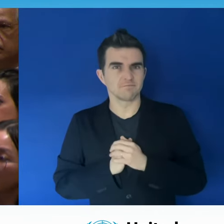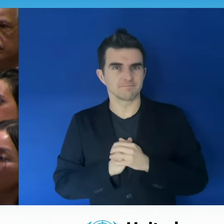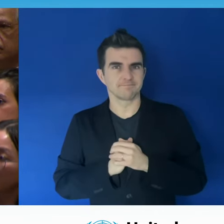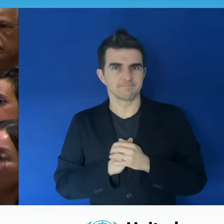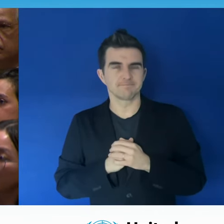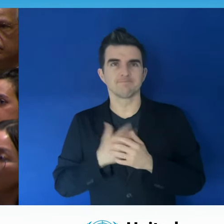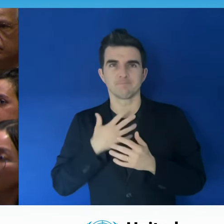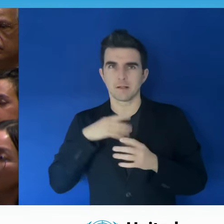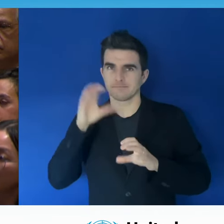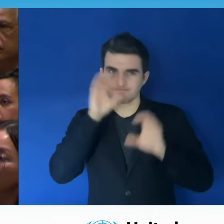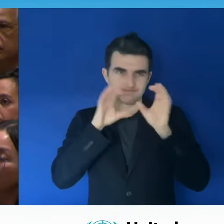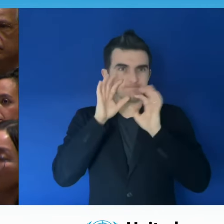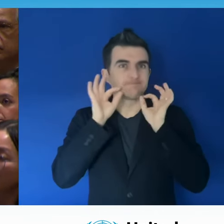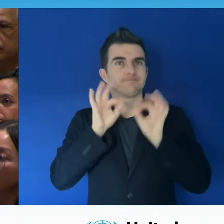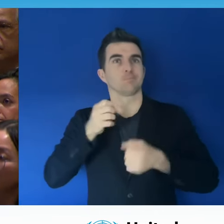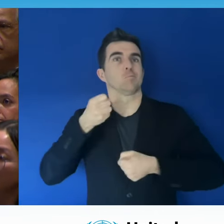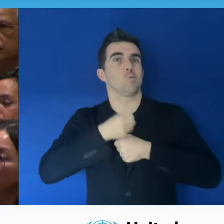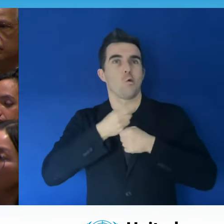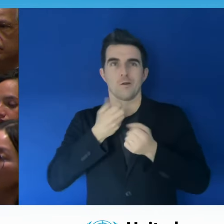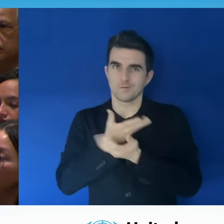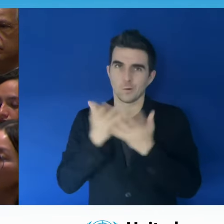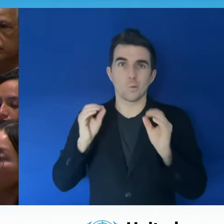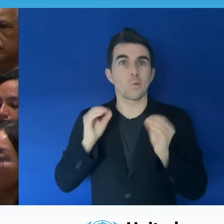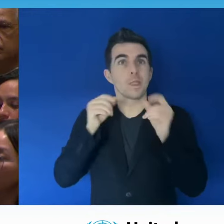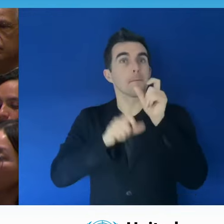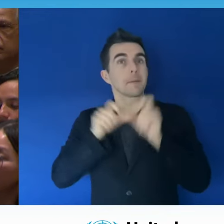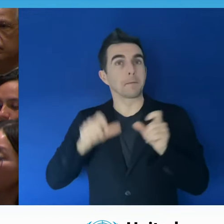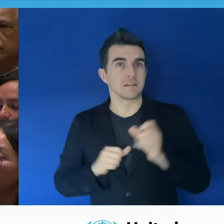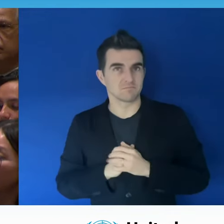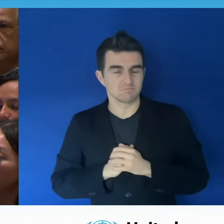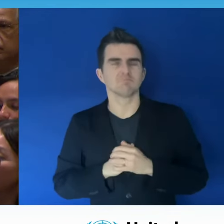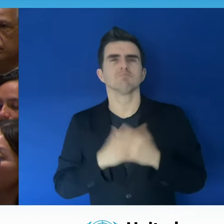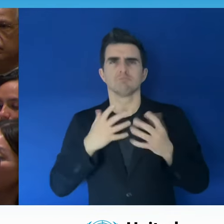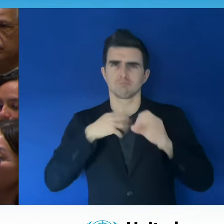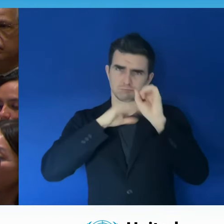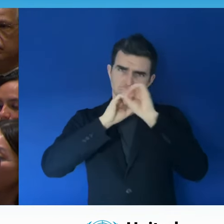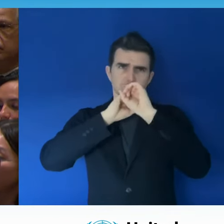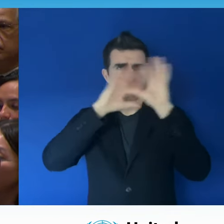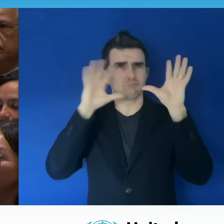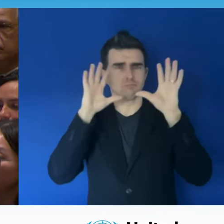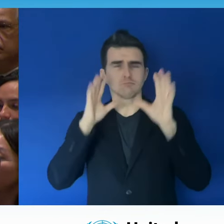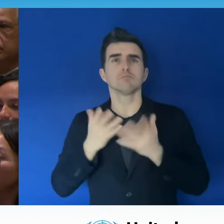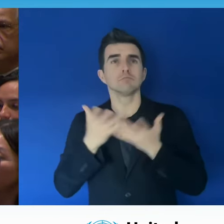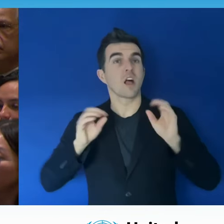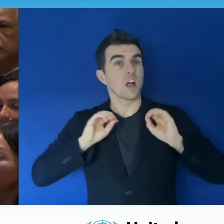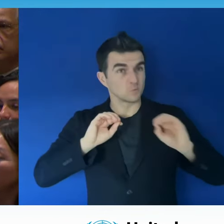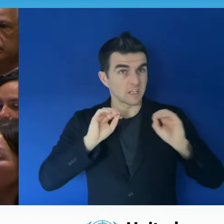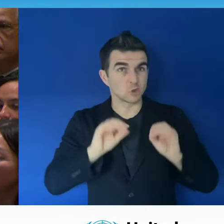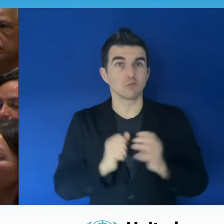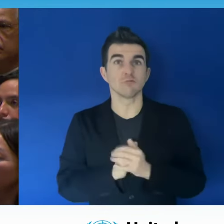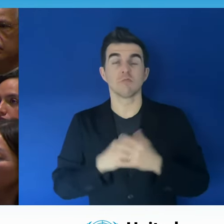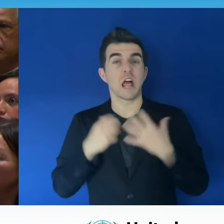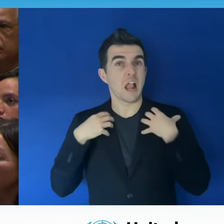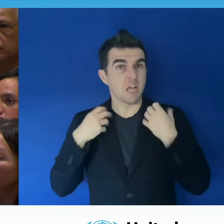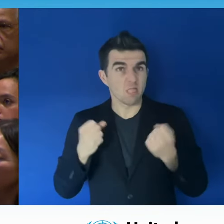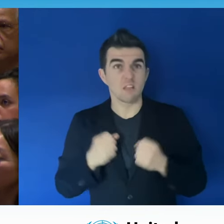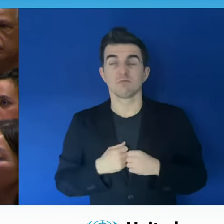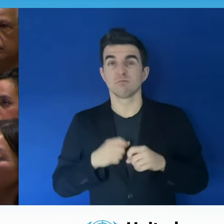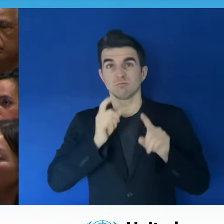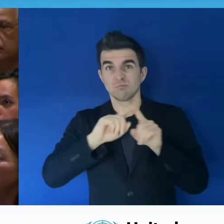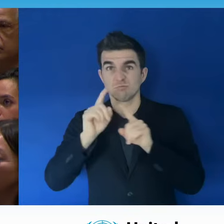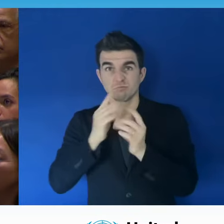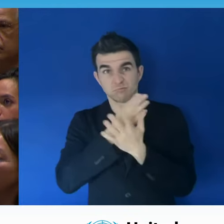education, healthcare, and other sectors that are important for employment. We call